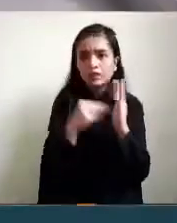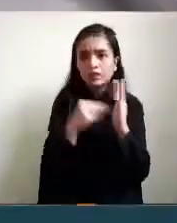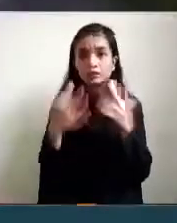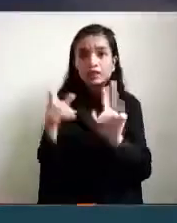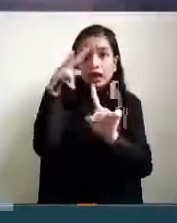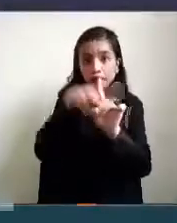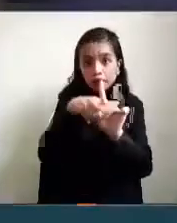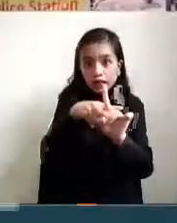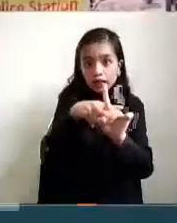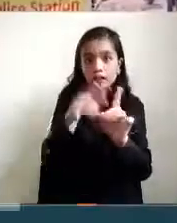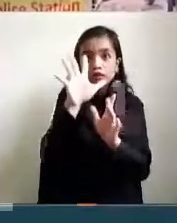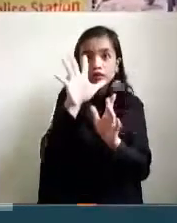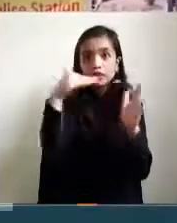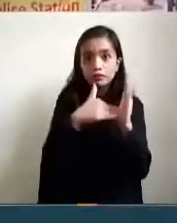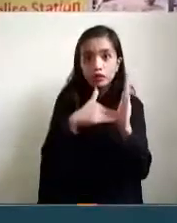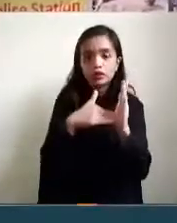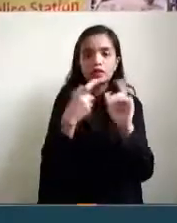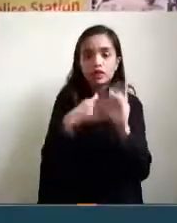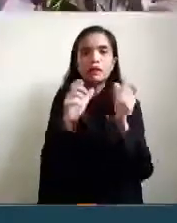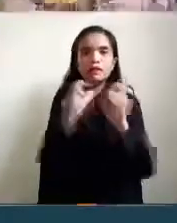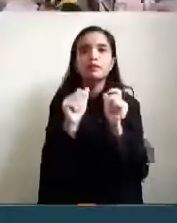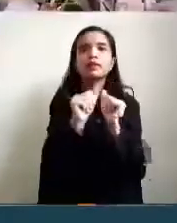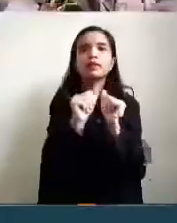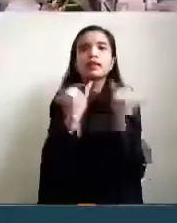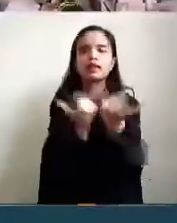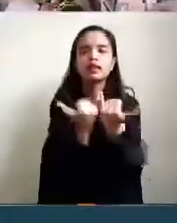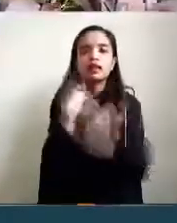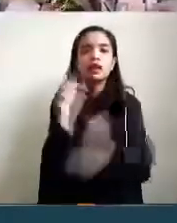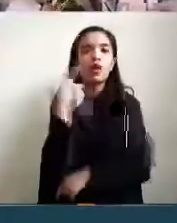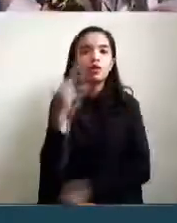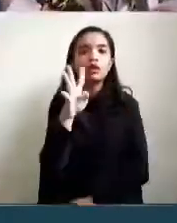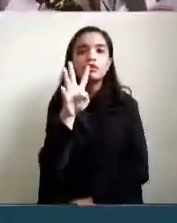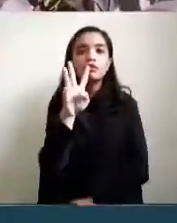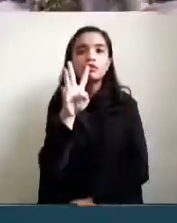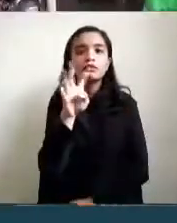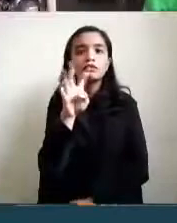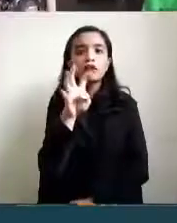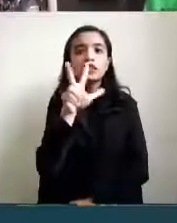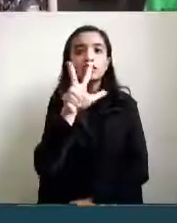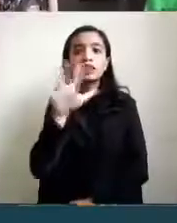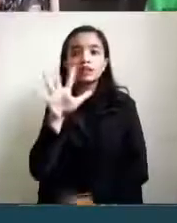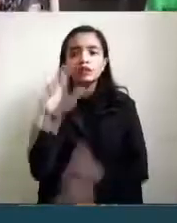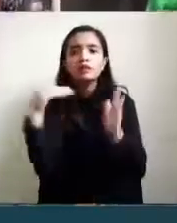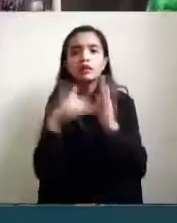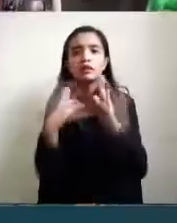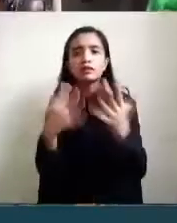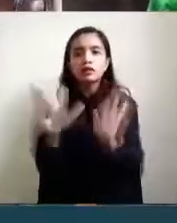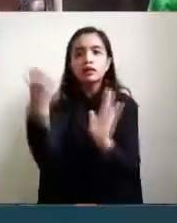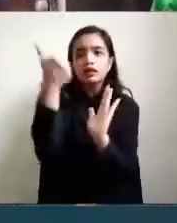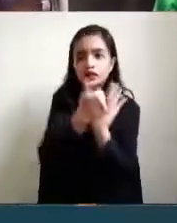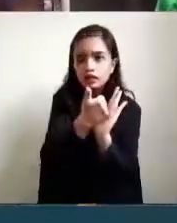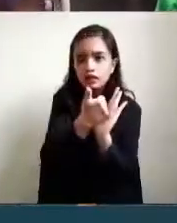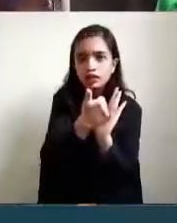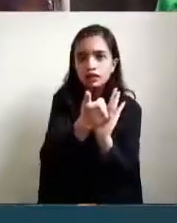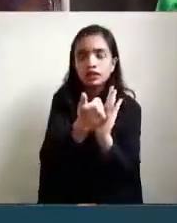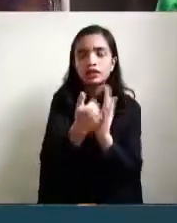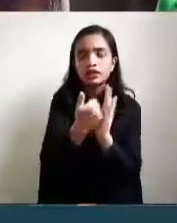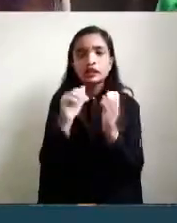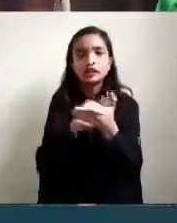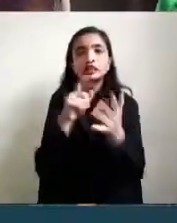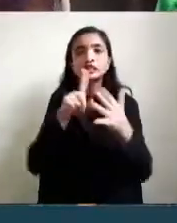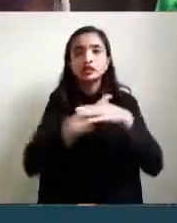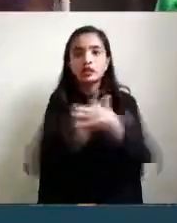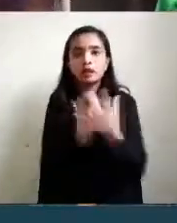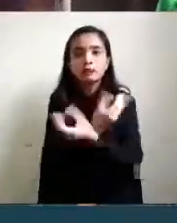5,000 peso aid from the agency. Only 435,000 have so far been approved, and the department will already be shelling out at least